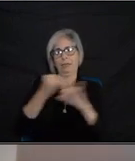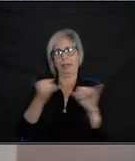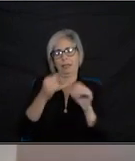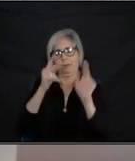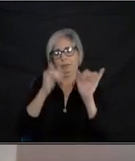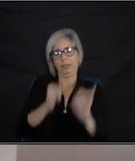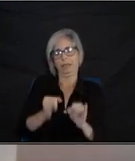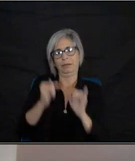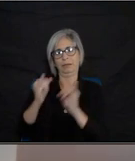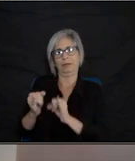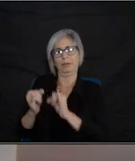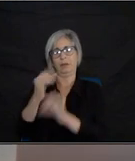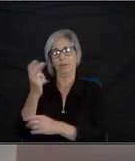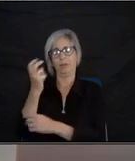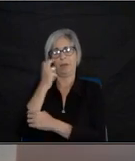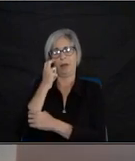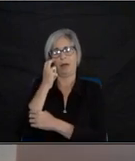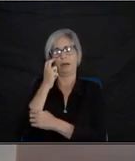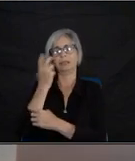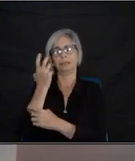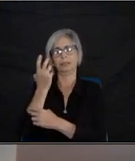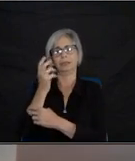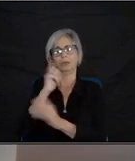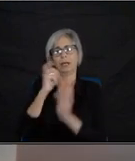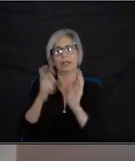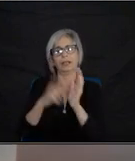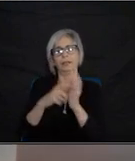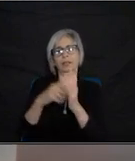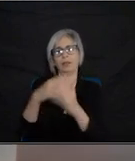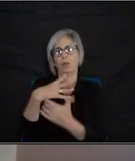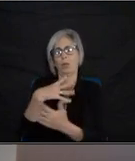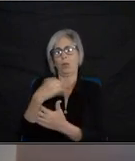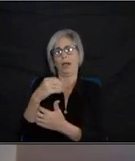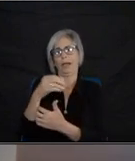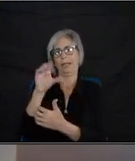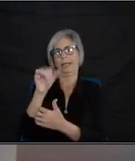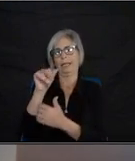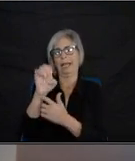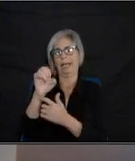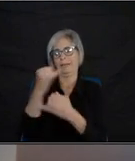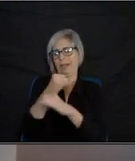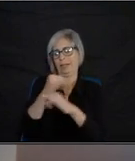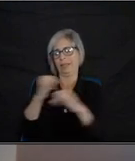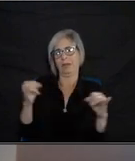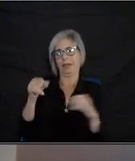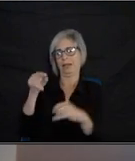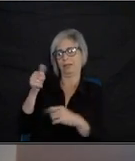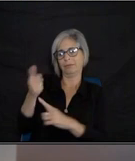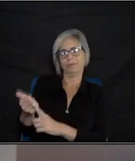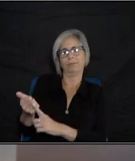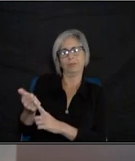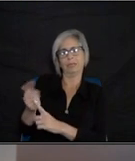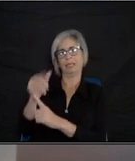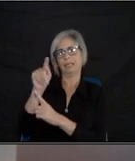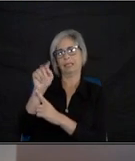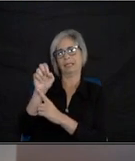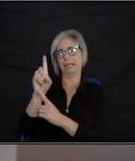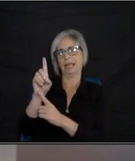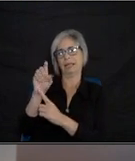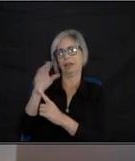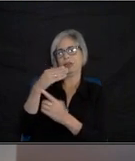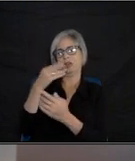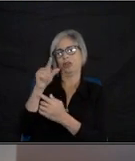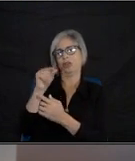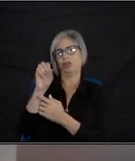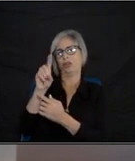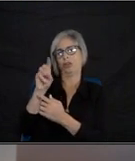who are blind in America, and also to gain recognition of the white cane as the symbol of that independence and that self-reliance. Ted Goodenough, Assistant ADA